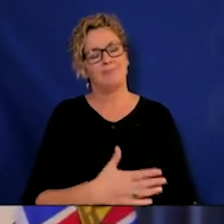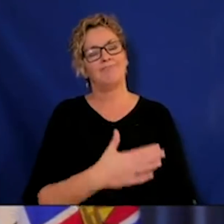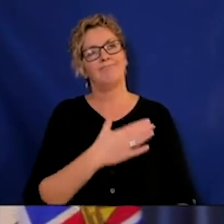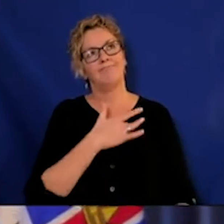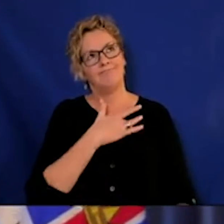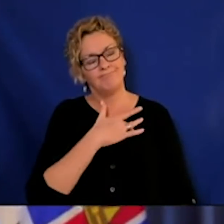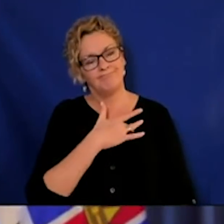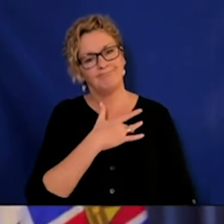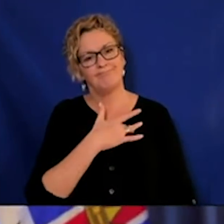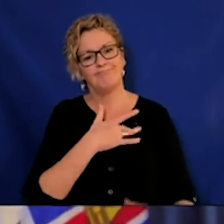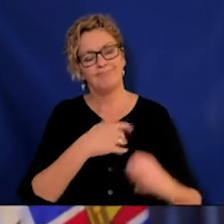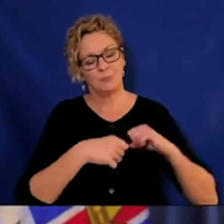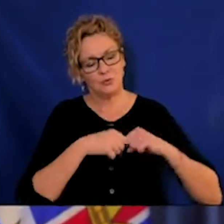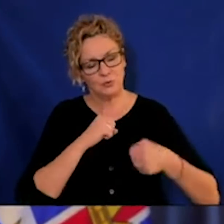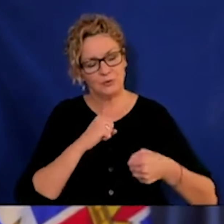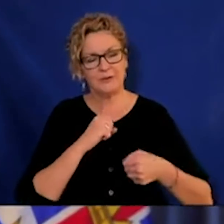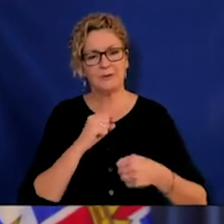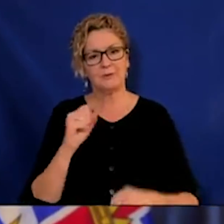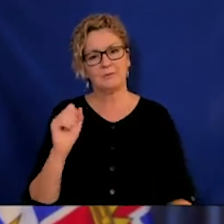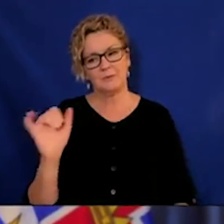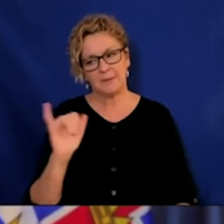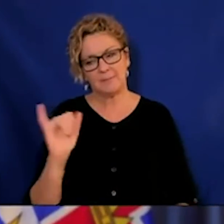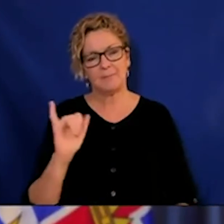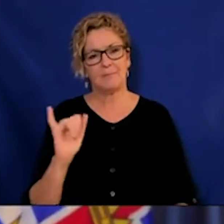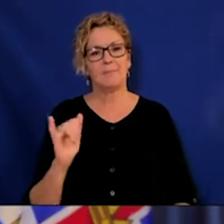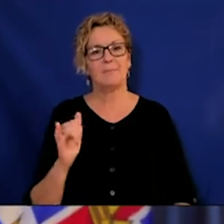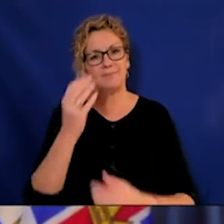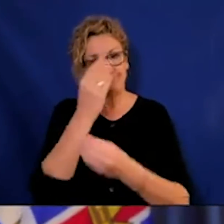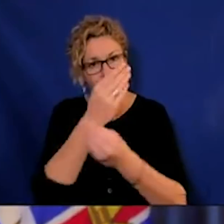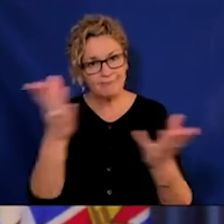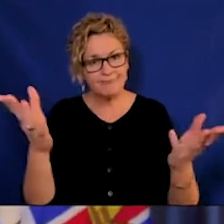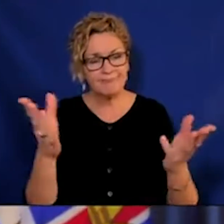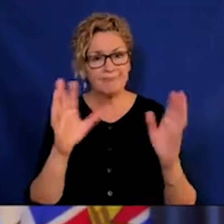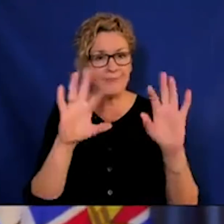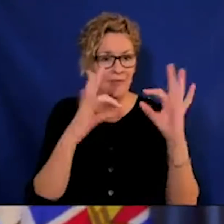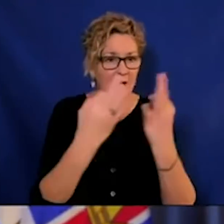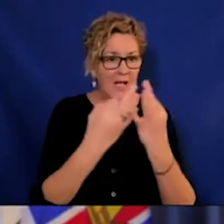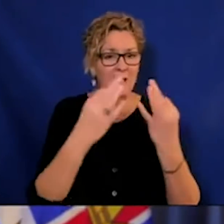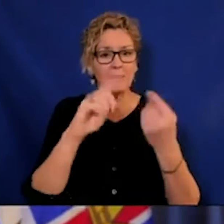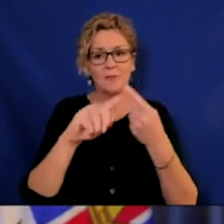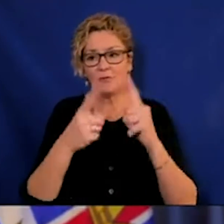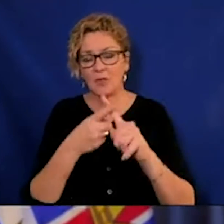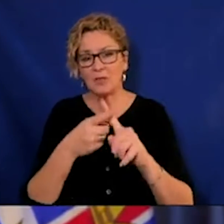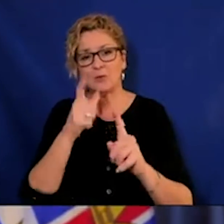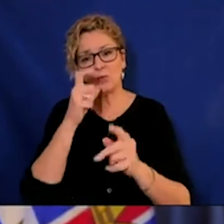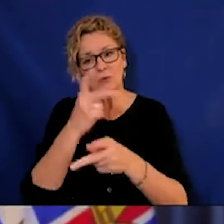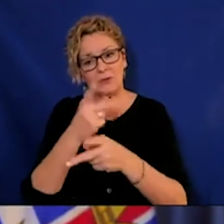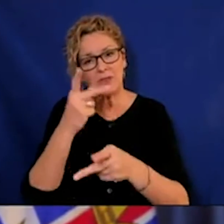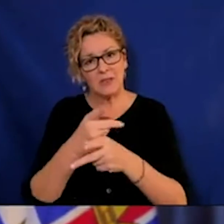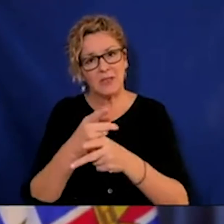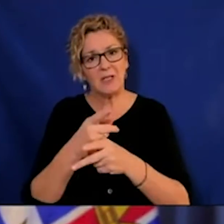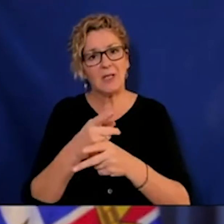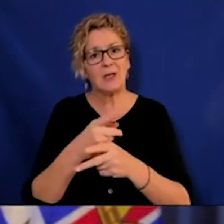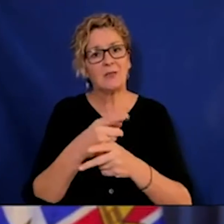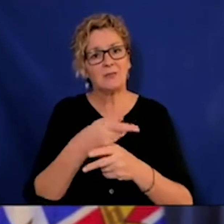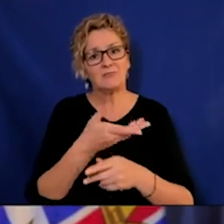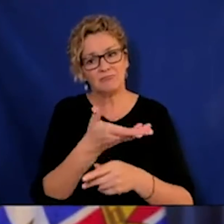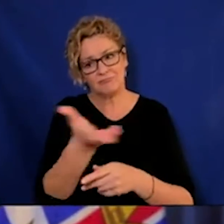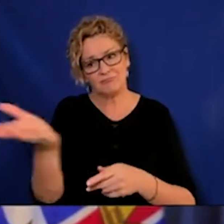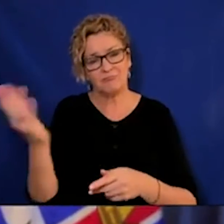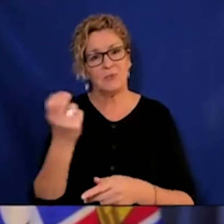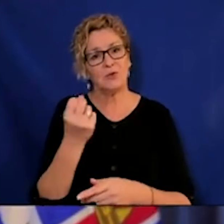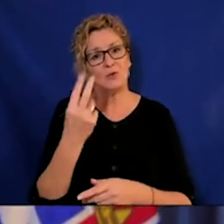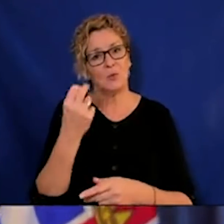the Premier of the government, I think of the province, to the families, the friends, the caregivers of the 12 people who passed away